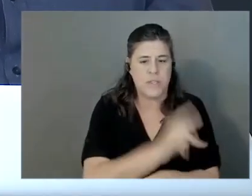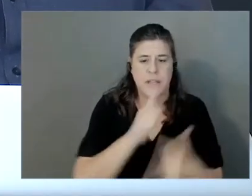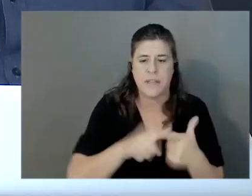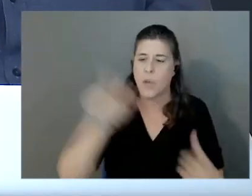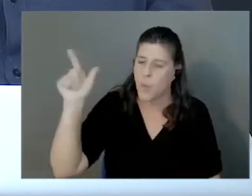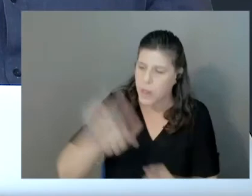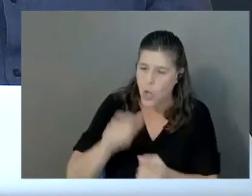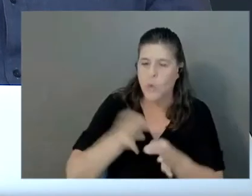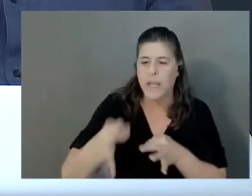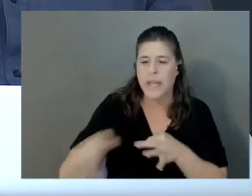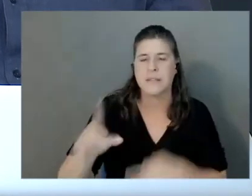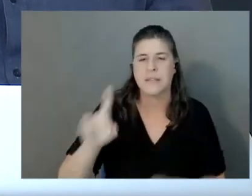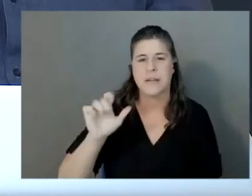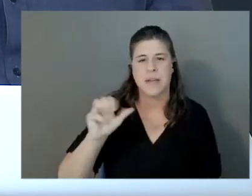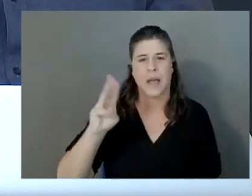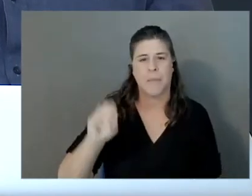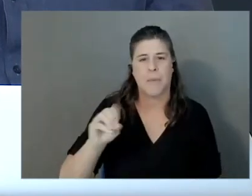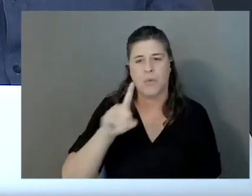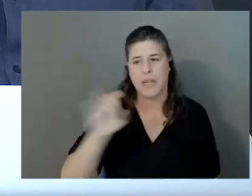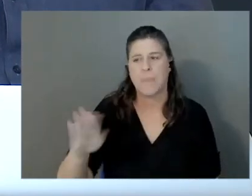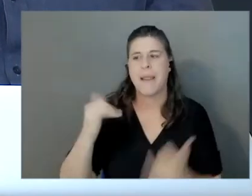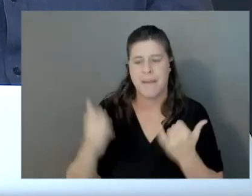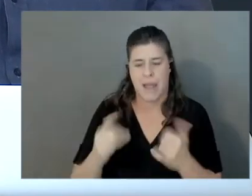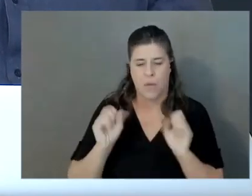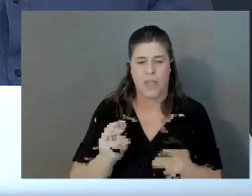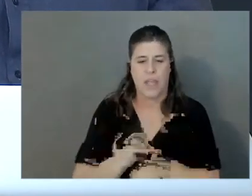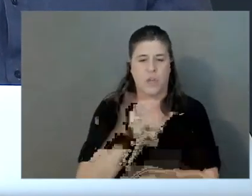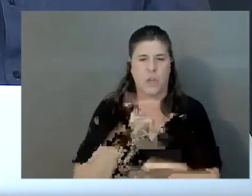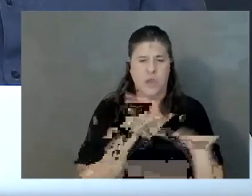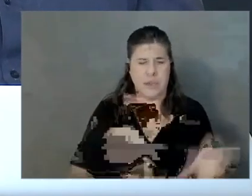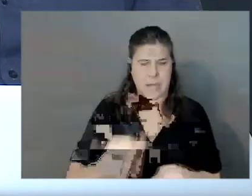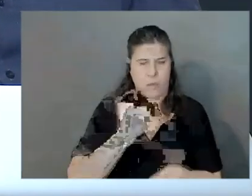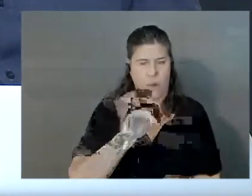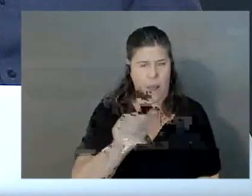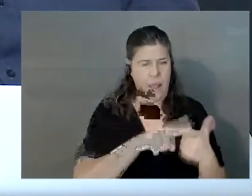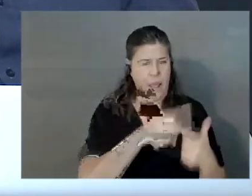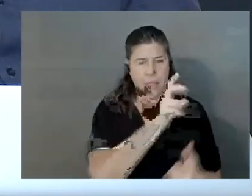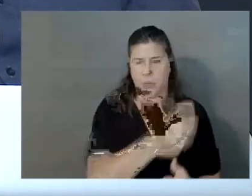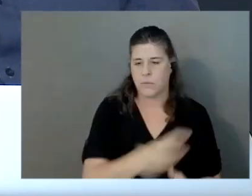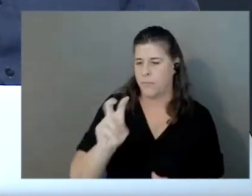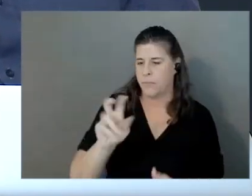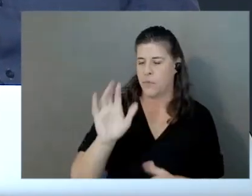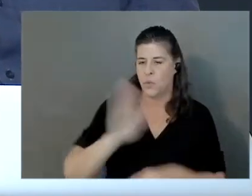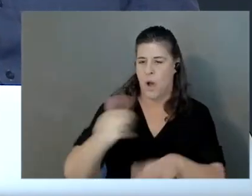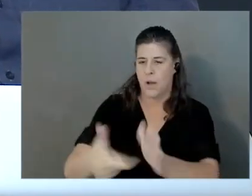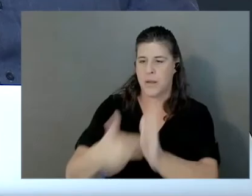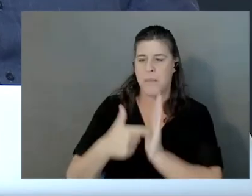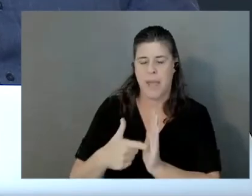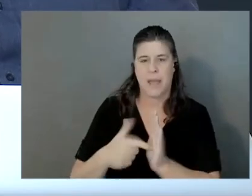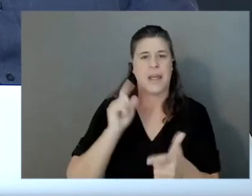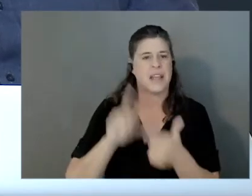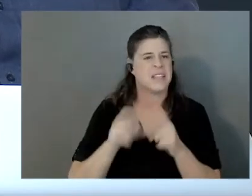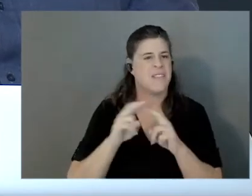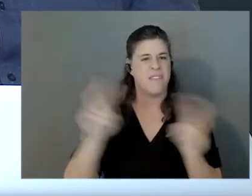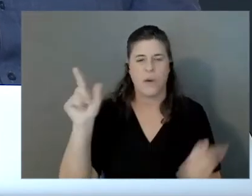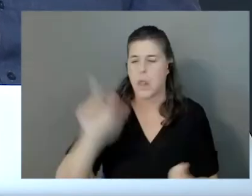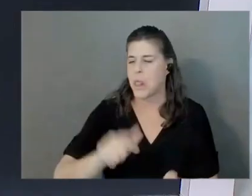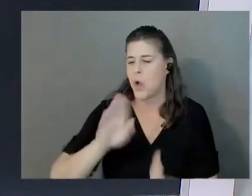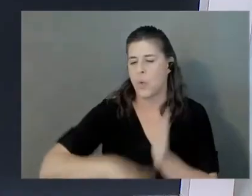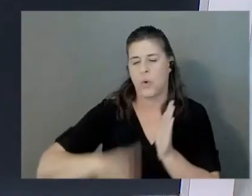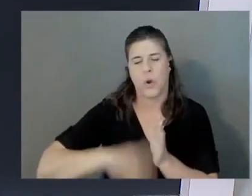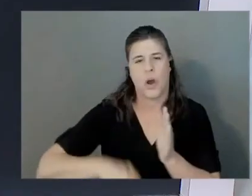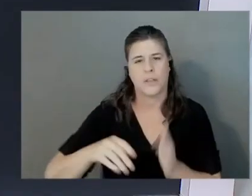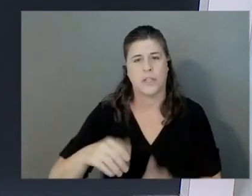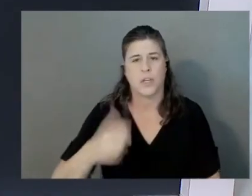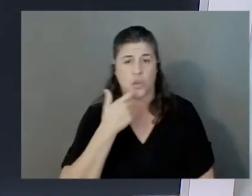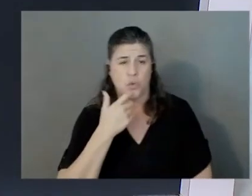DynamoDB. So they can now roll that into standard IA and switch it to on-demand, and it's a very low-cost option for them. And you said performance